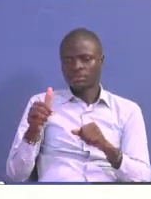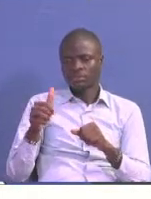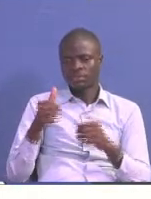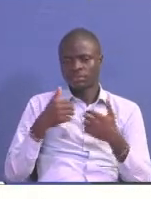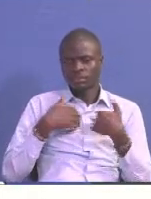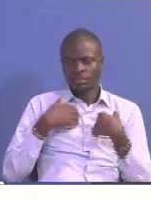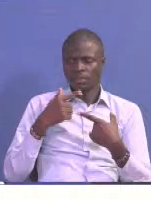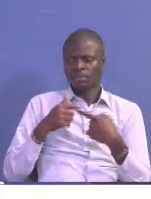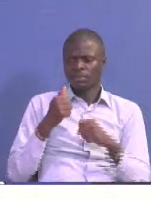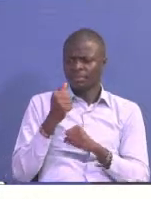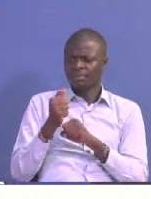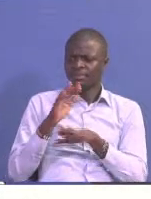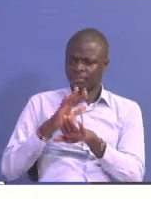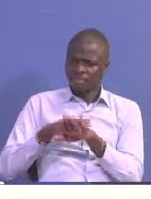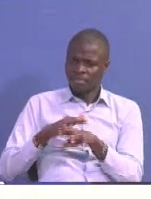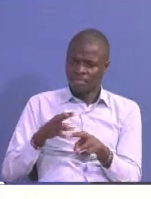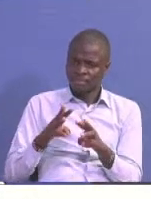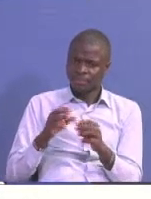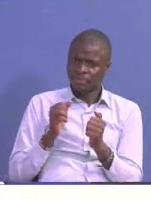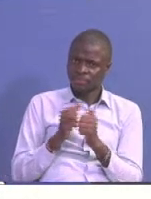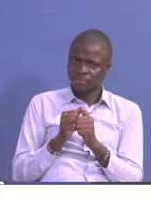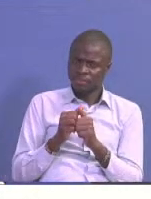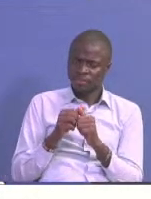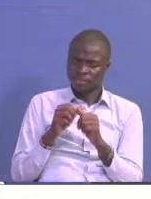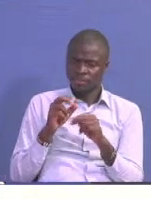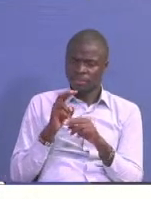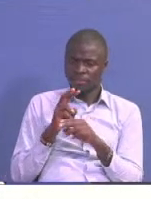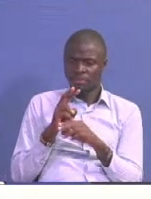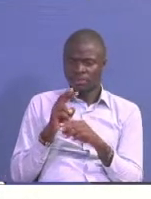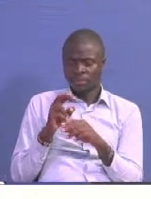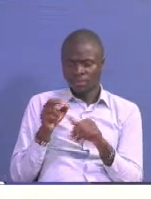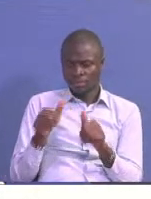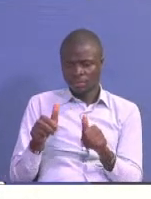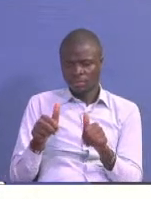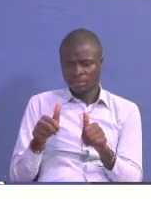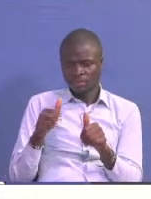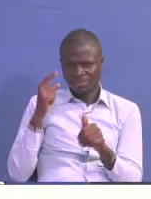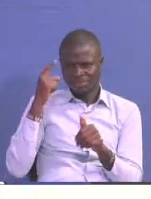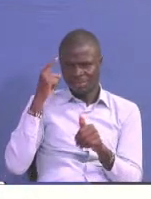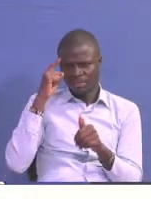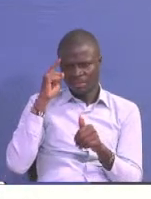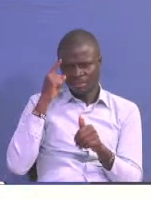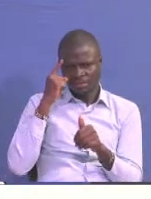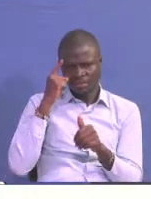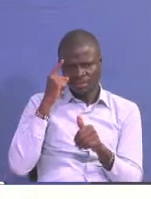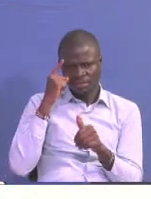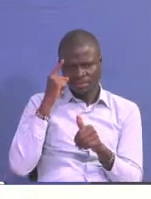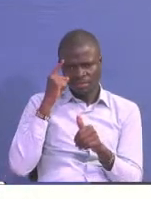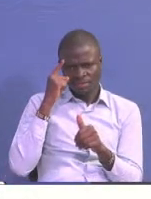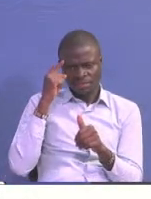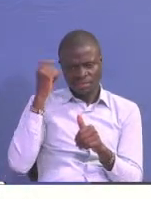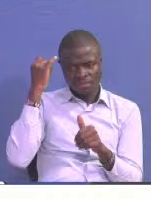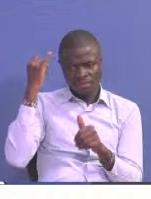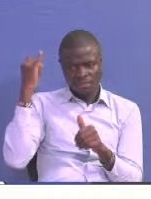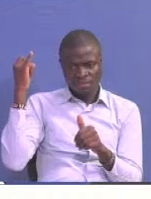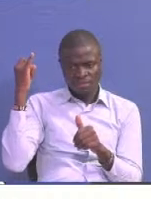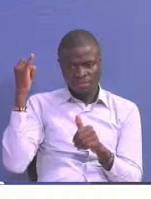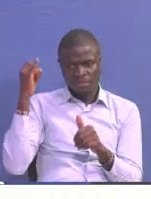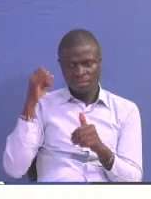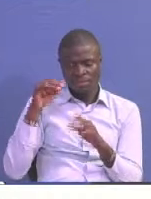a clear strategy with a very well thought and all the interaction. In